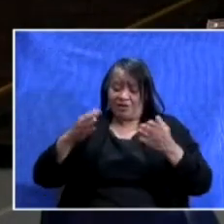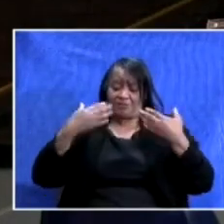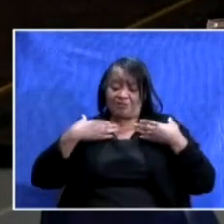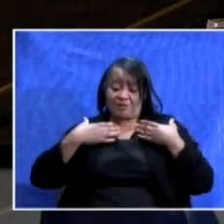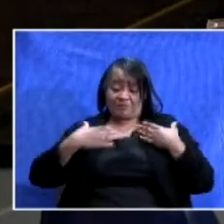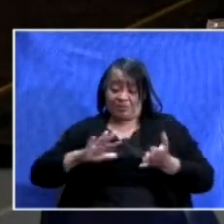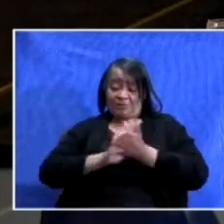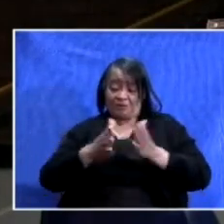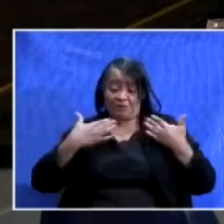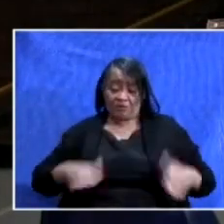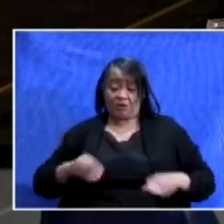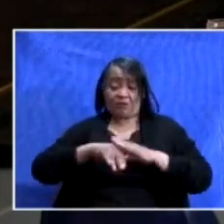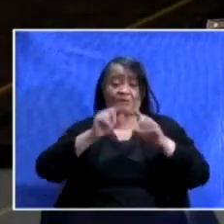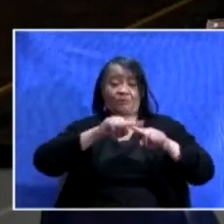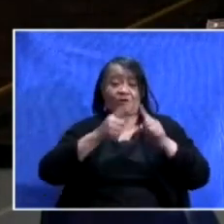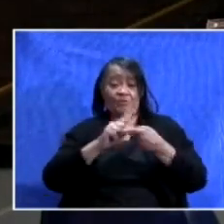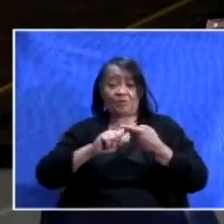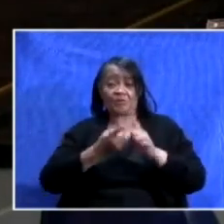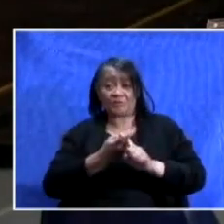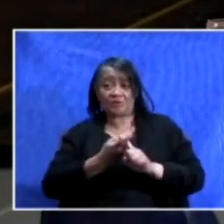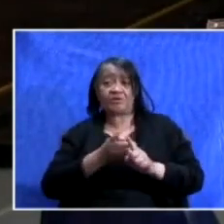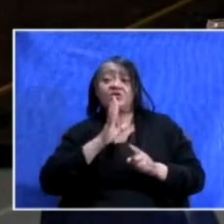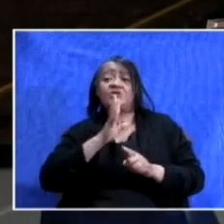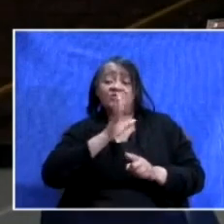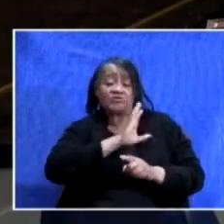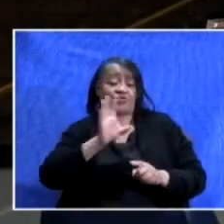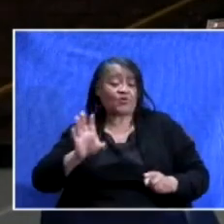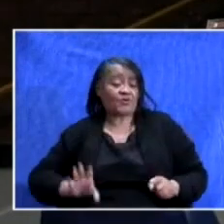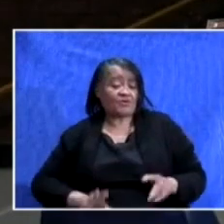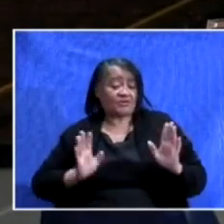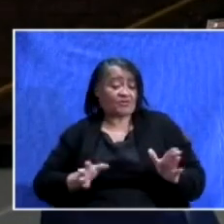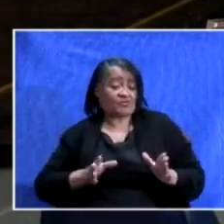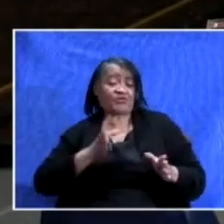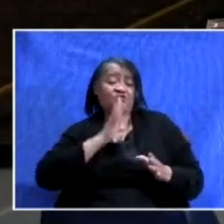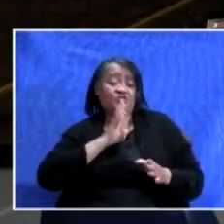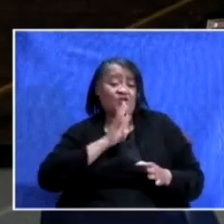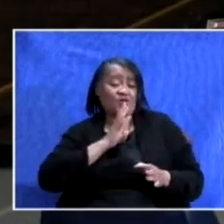Christ. You know how we talk Christianese,